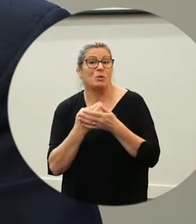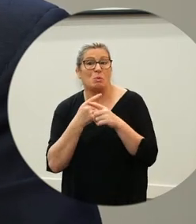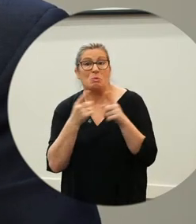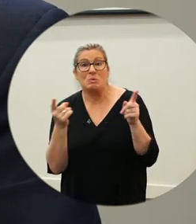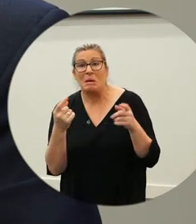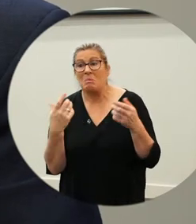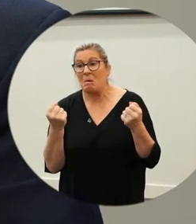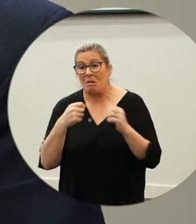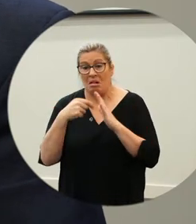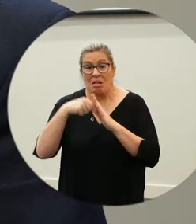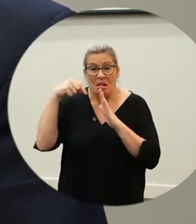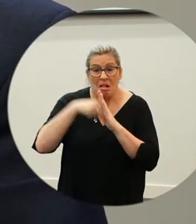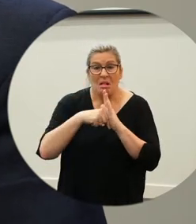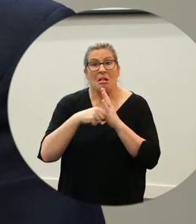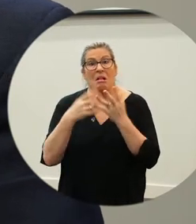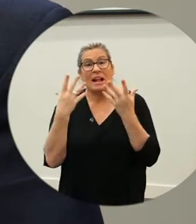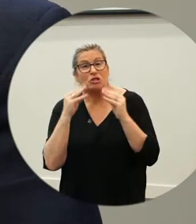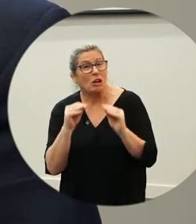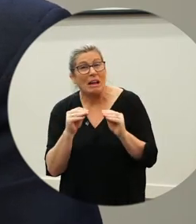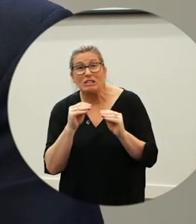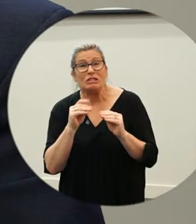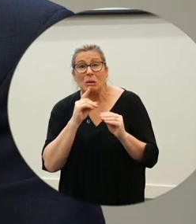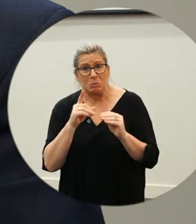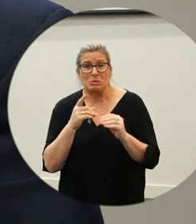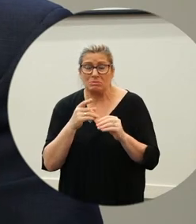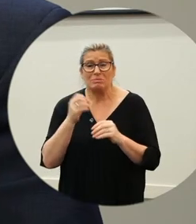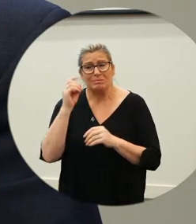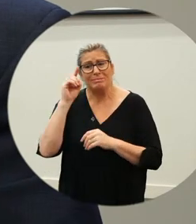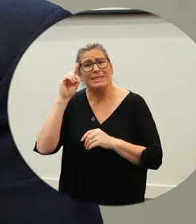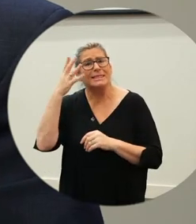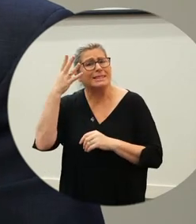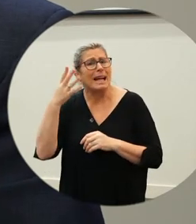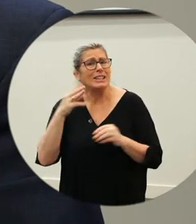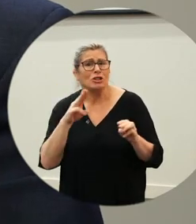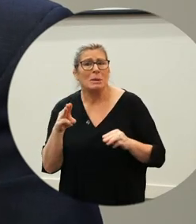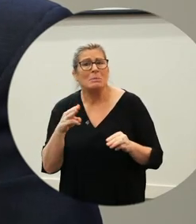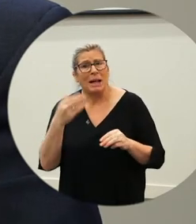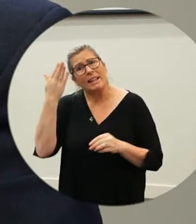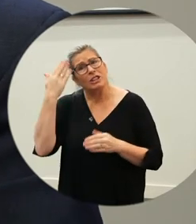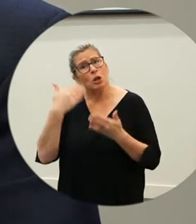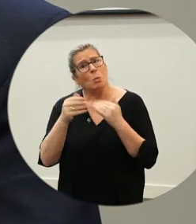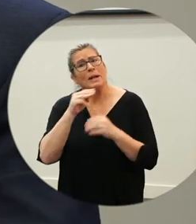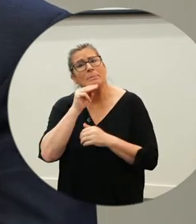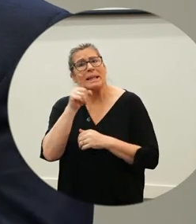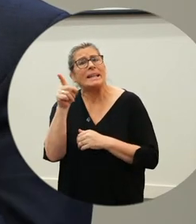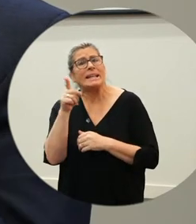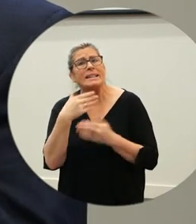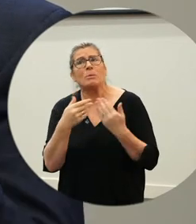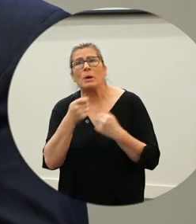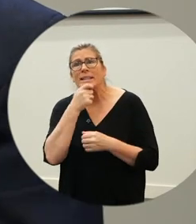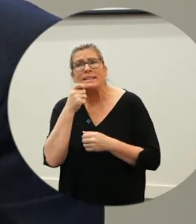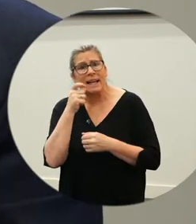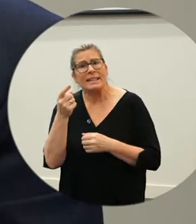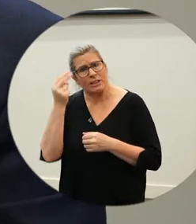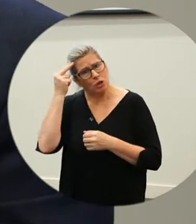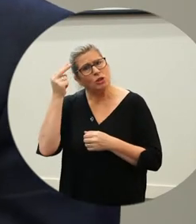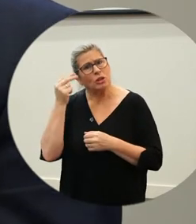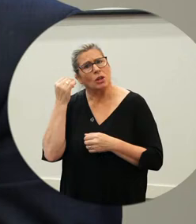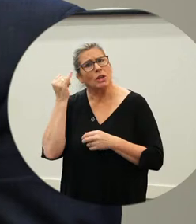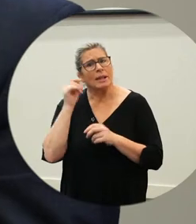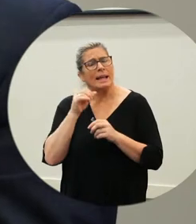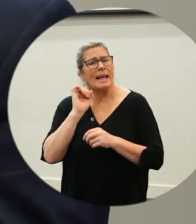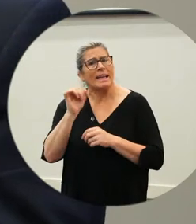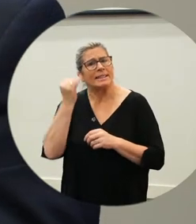extensive education in the formal sense, but they were intelligent men, and they knew what he was saying, and they understood the idealism of